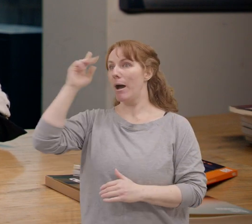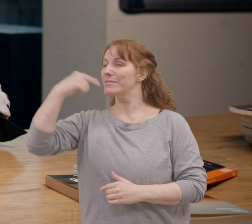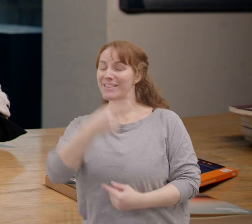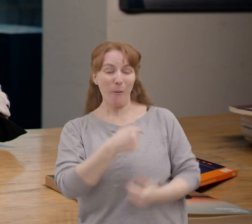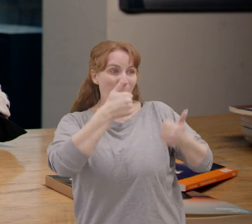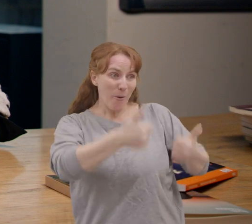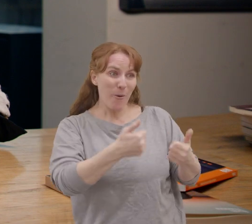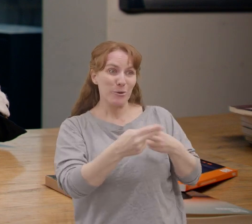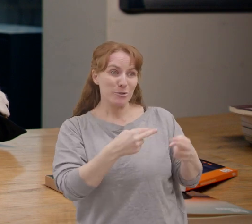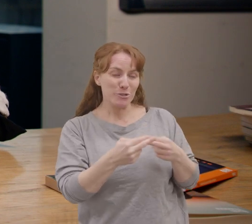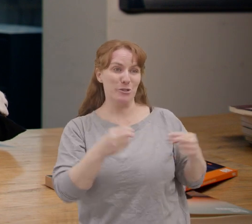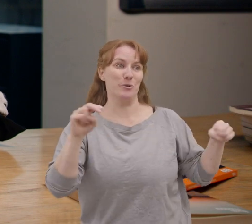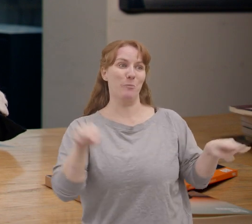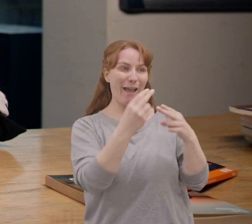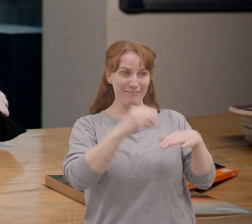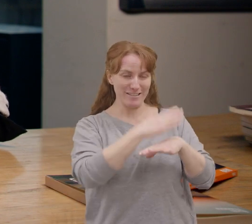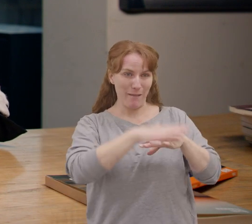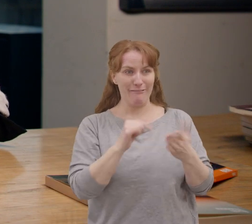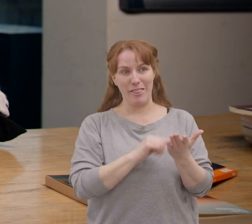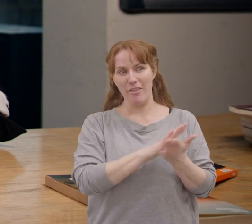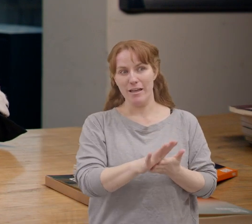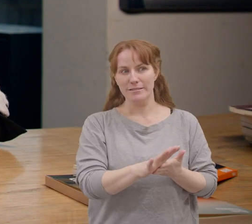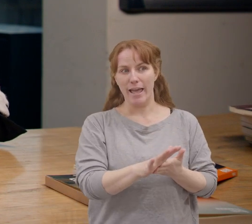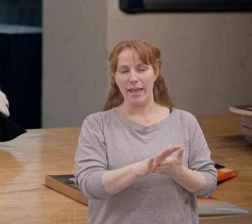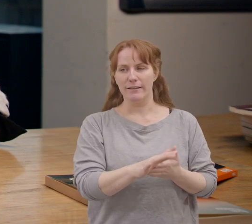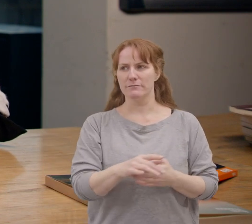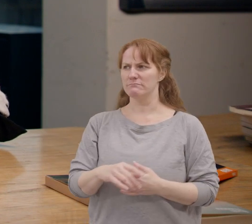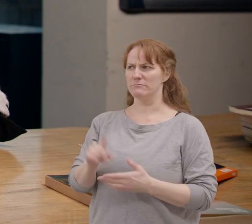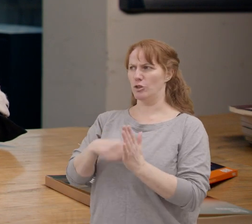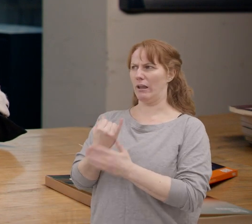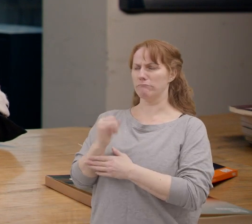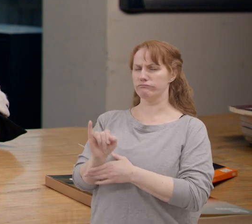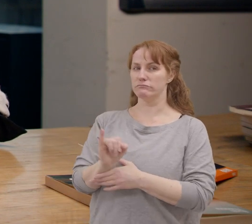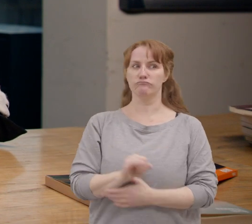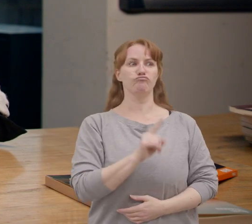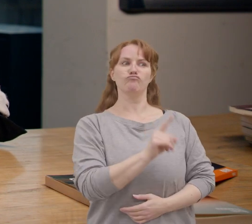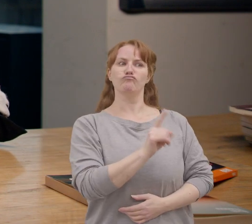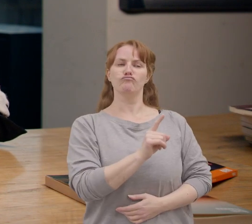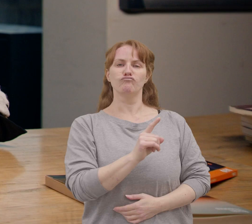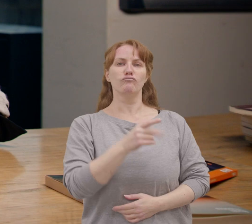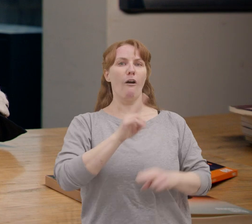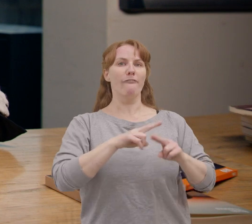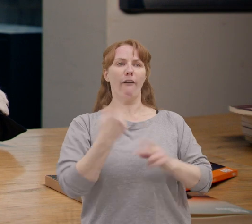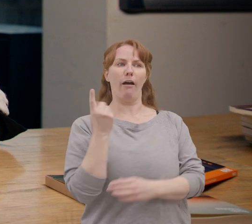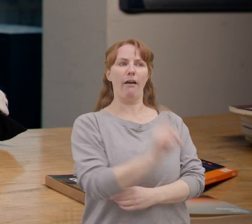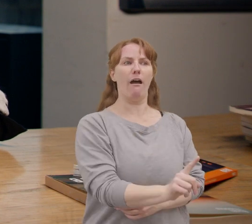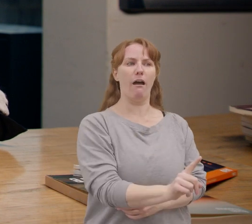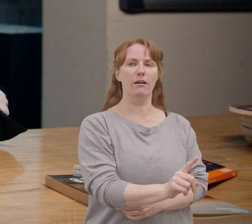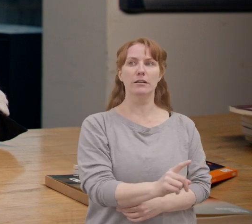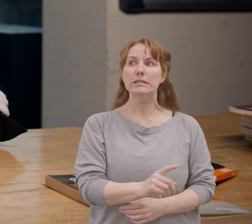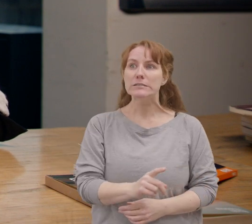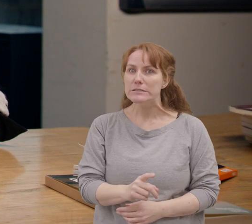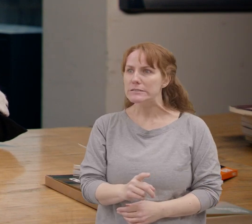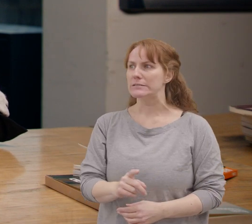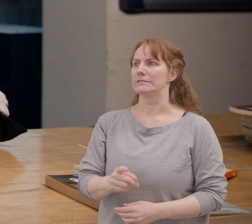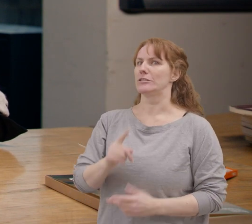marry Paris." And Juliet says, "I think you'll find I'm not." And then Juliet's mum goes, "You wait till your father comes and hears about your attitude." Now, Juliet is